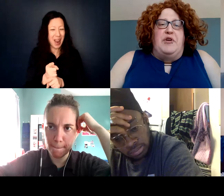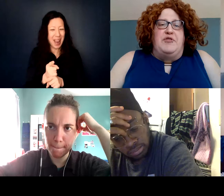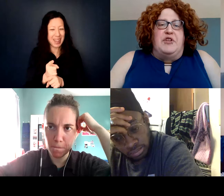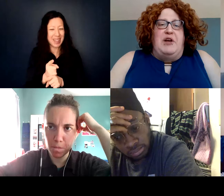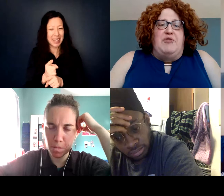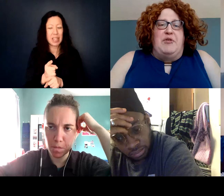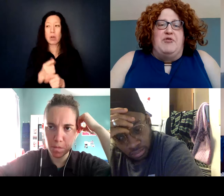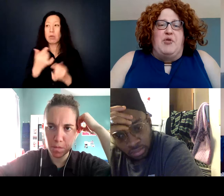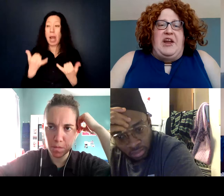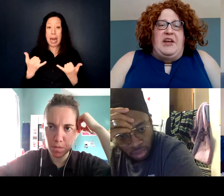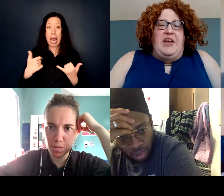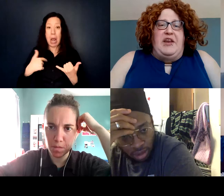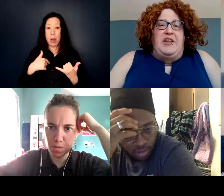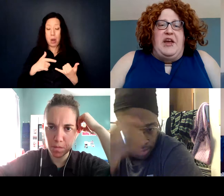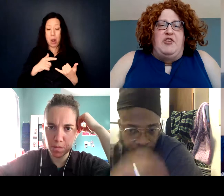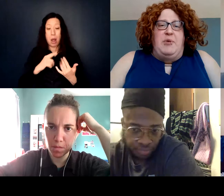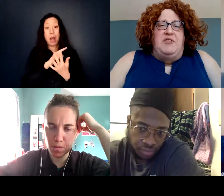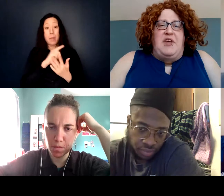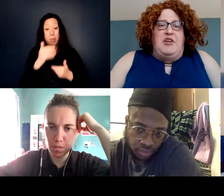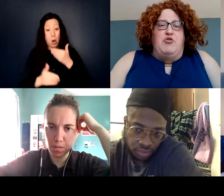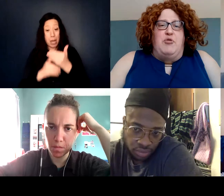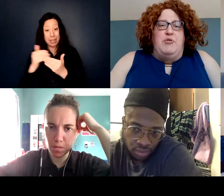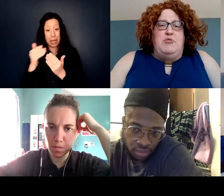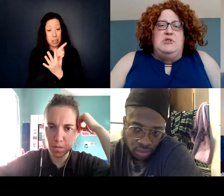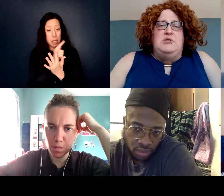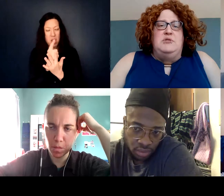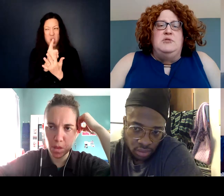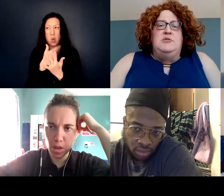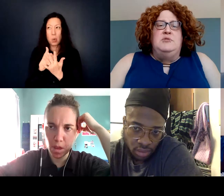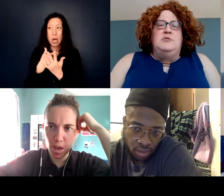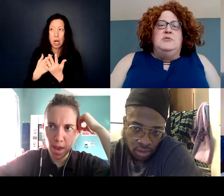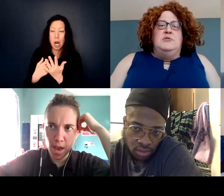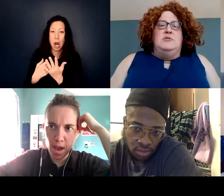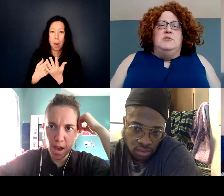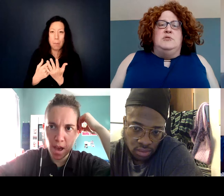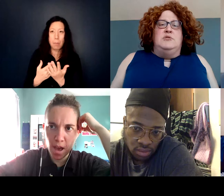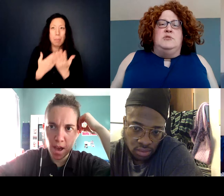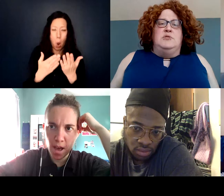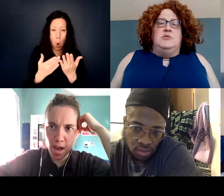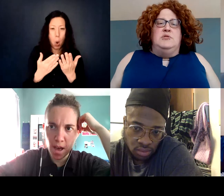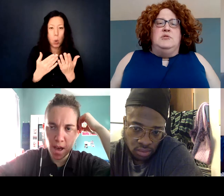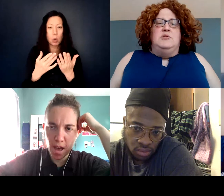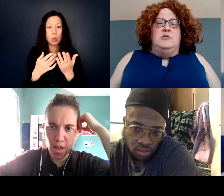advocating for a certain level of training and engagement. Is that true?